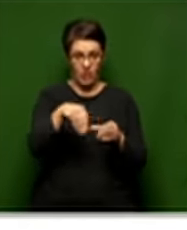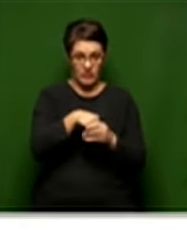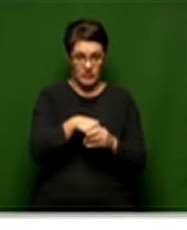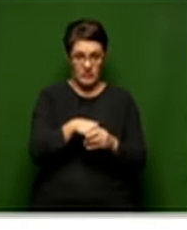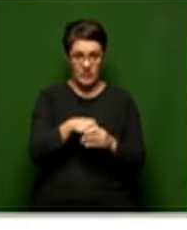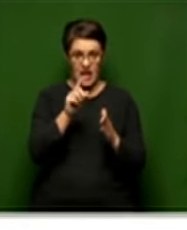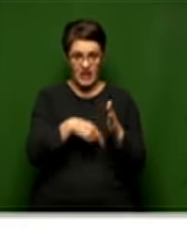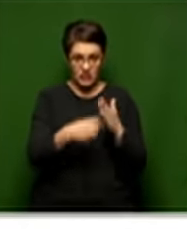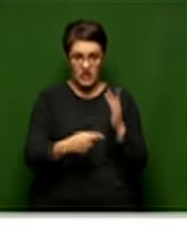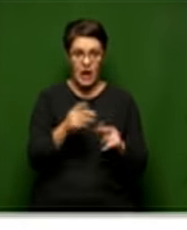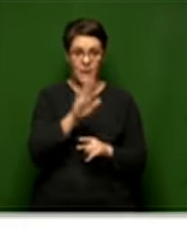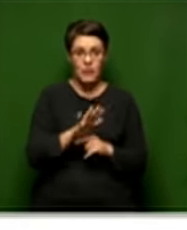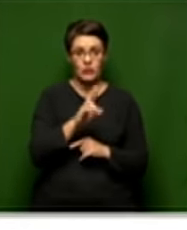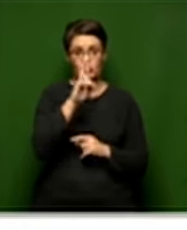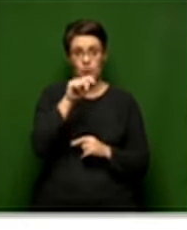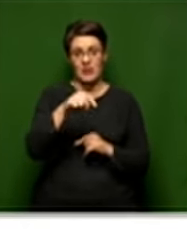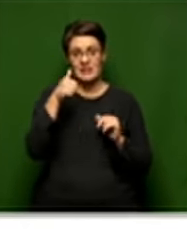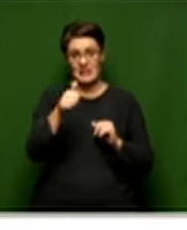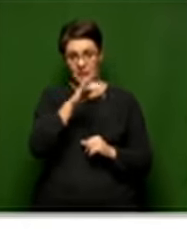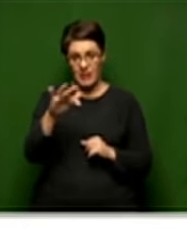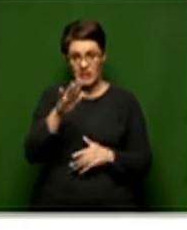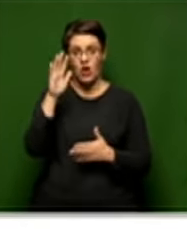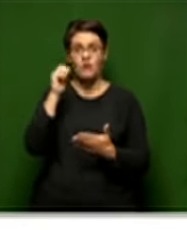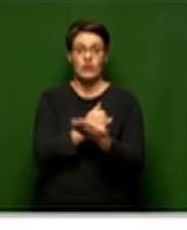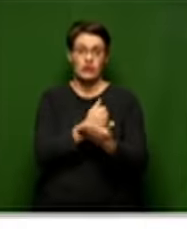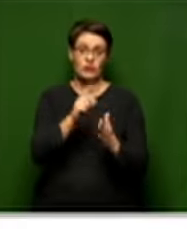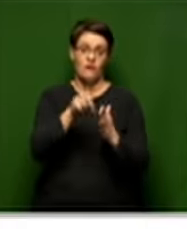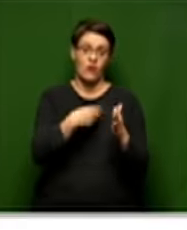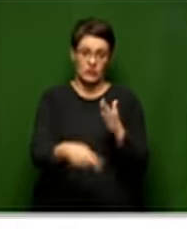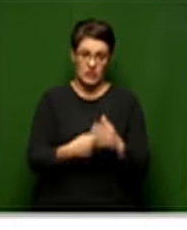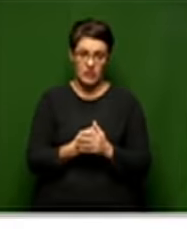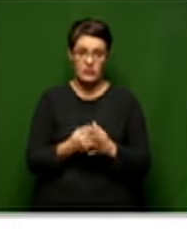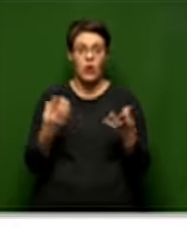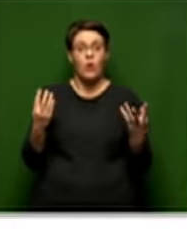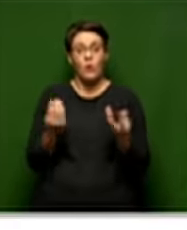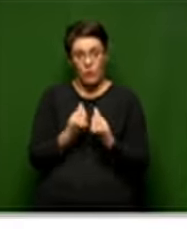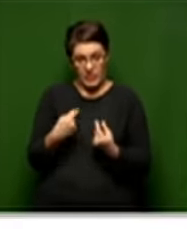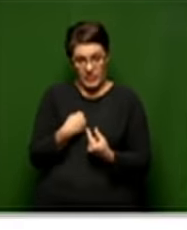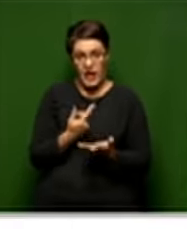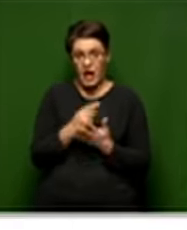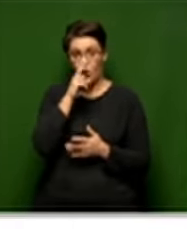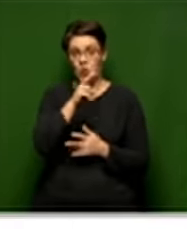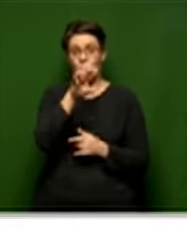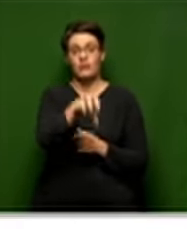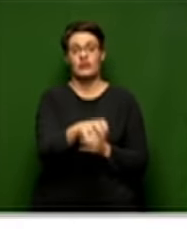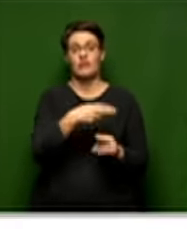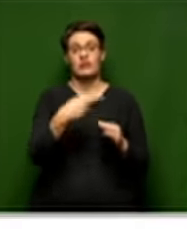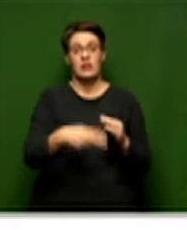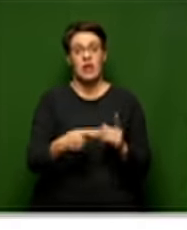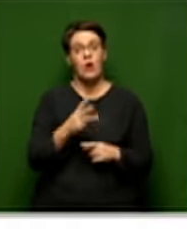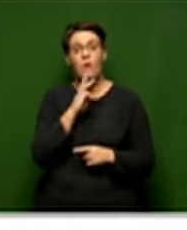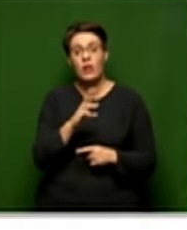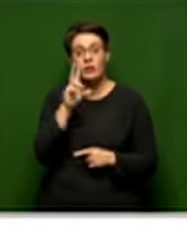and about 2.6 million were registered to vote. Now with me, just to take a look at the provincial results so far, we're going